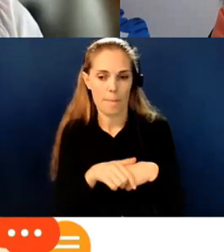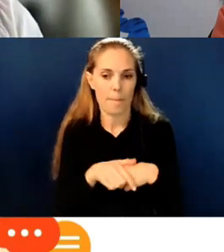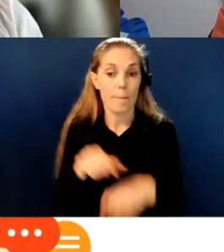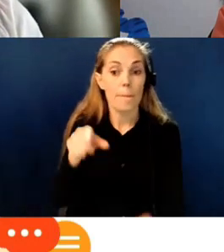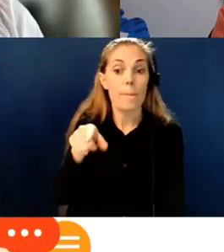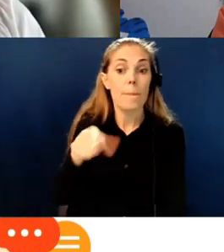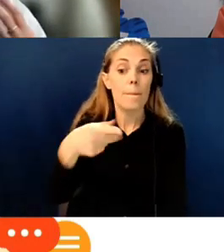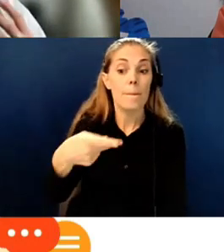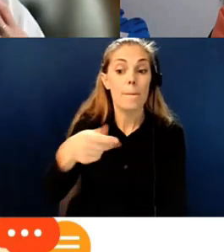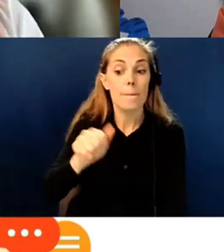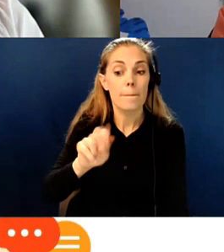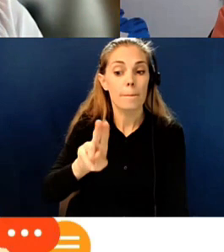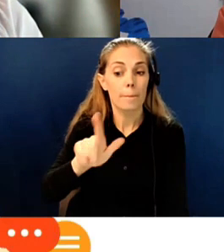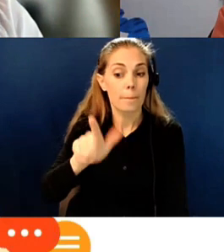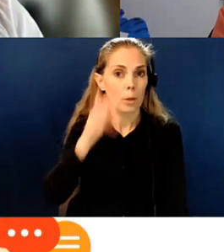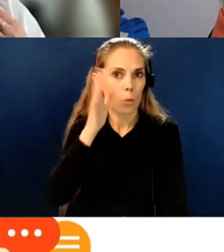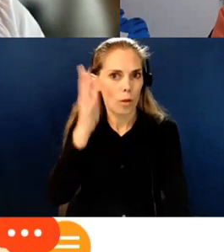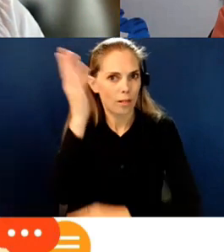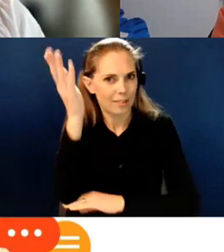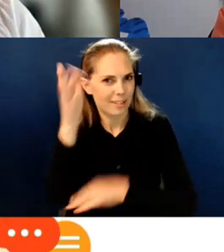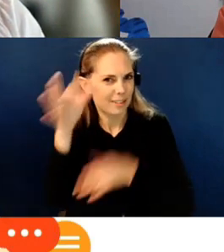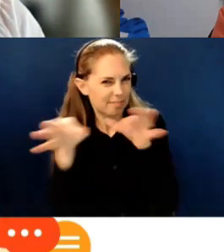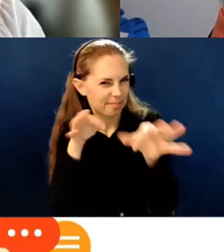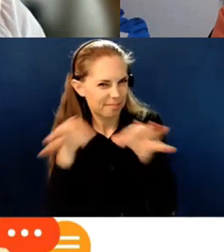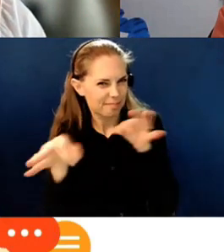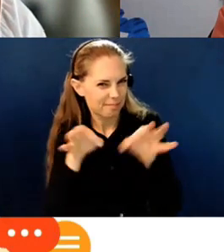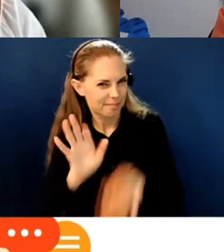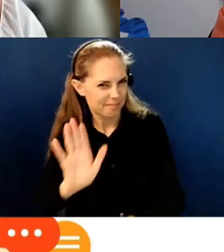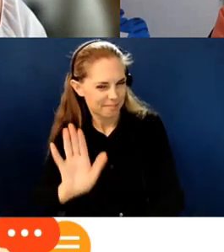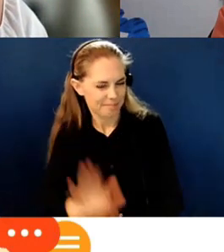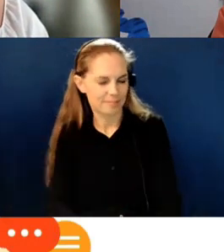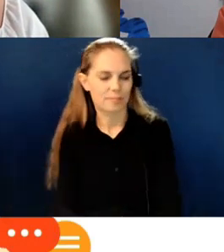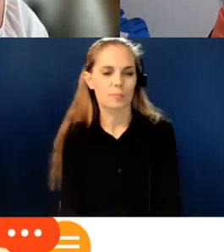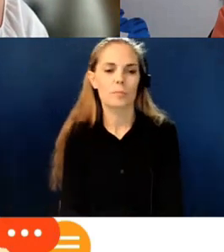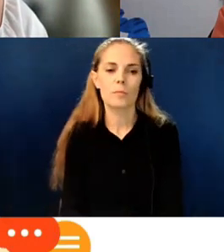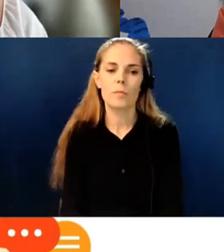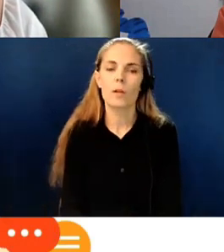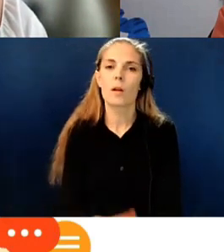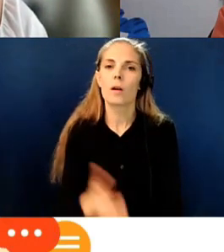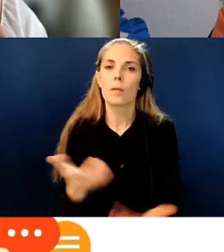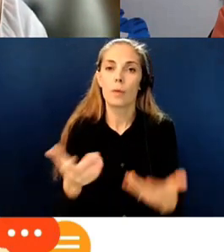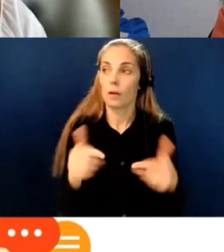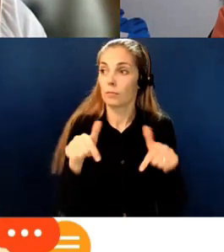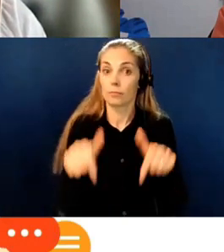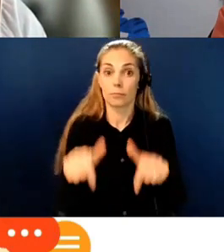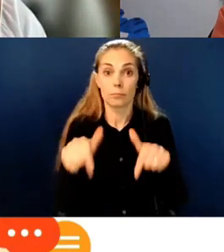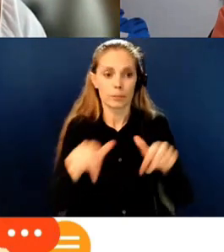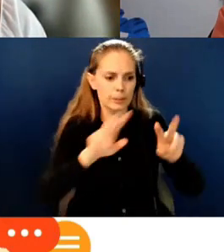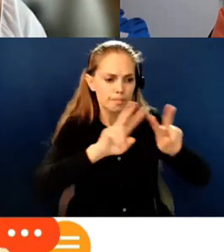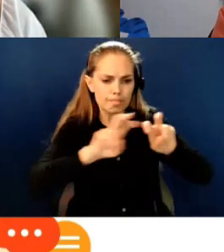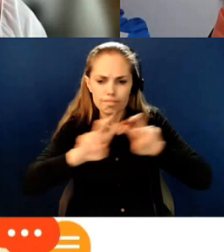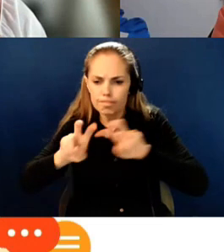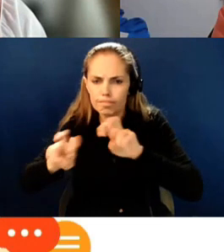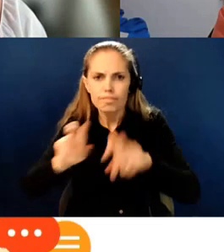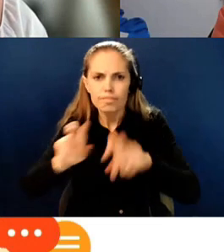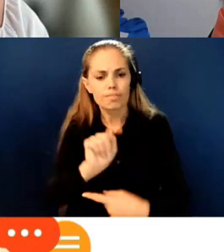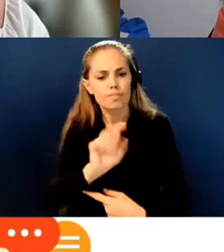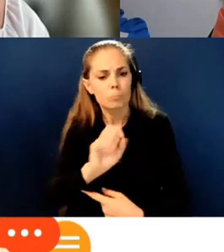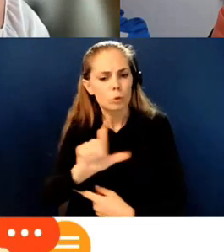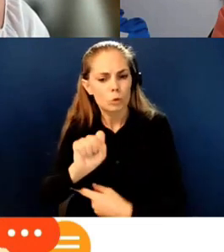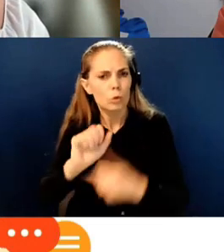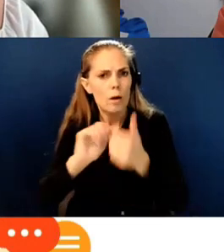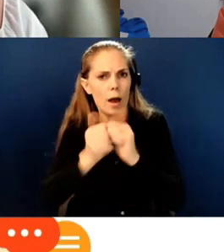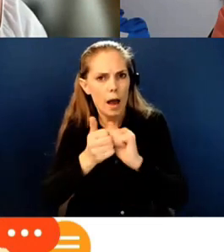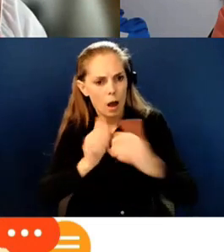information about that. But the idea is looking at tools that may allow us to connect with learners who may not have internet, who may be in